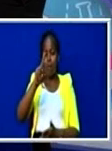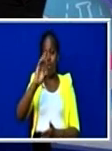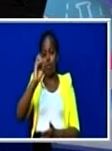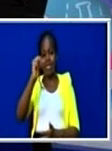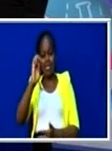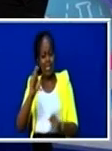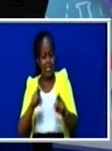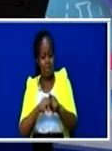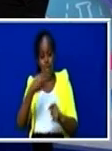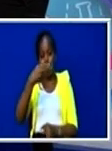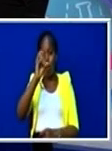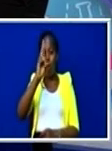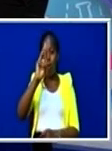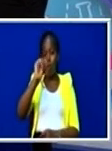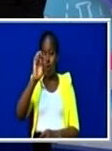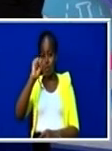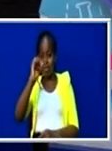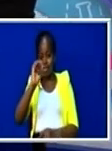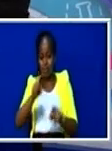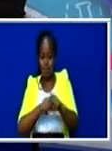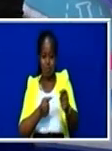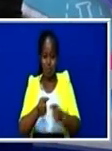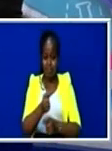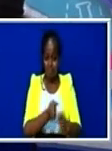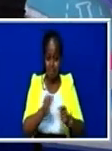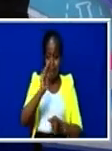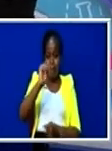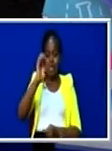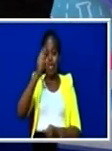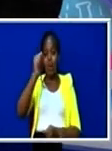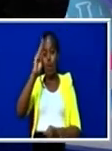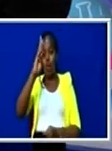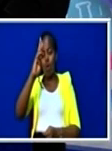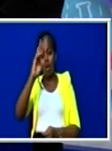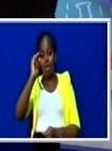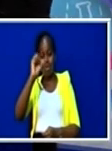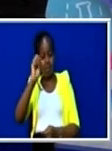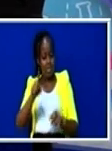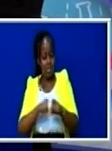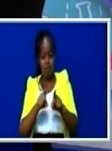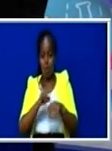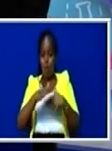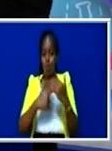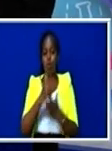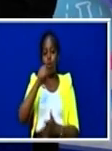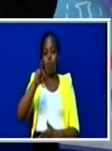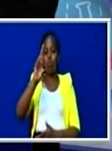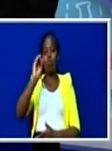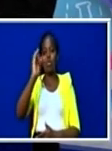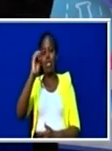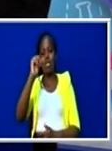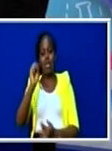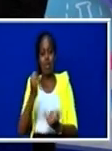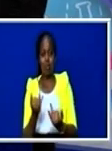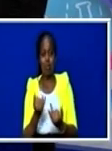Hormones regulate metabolic processes. They are also protein in nature. You get it? All right. Good.